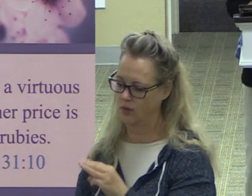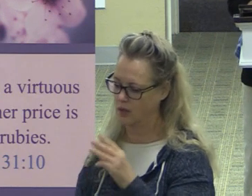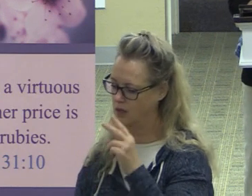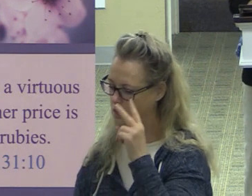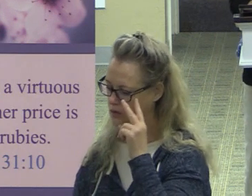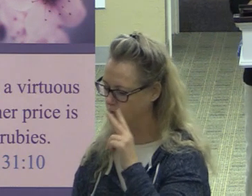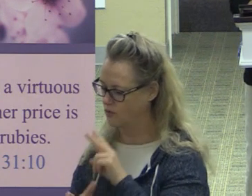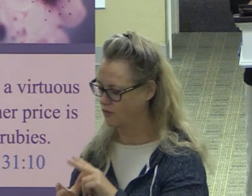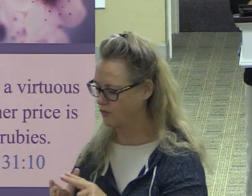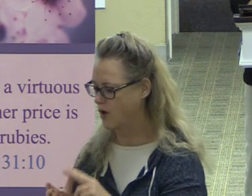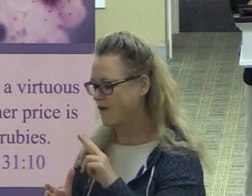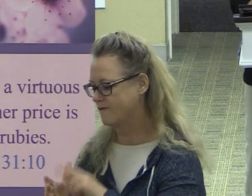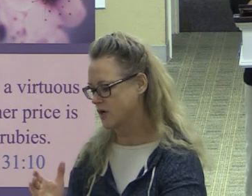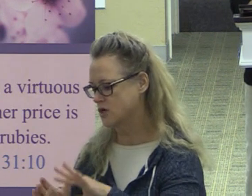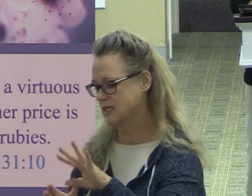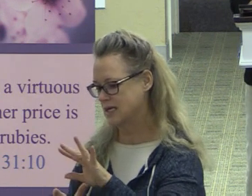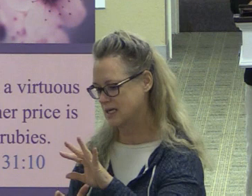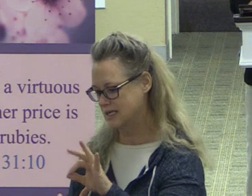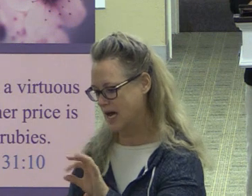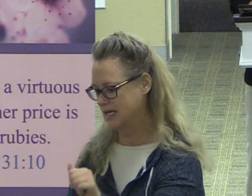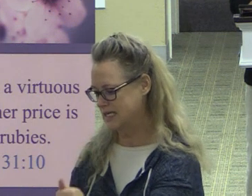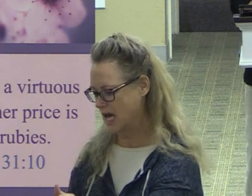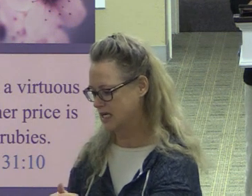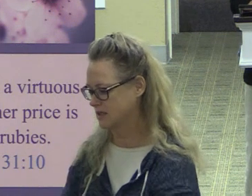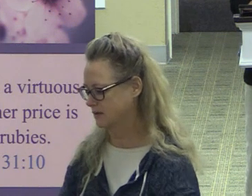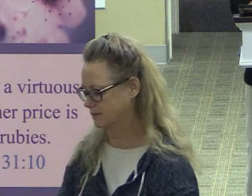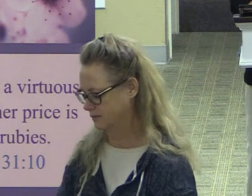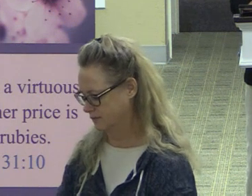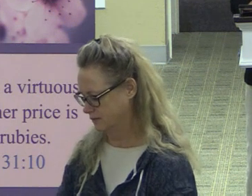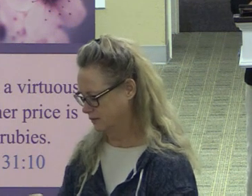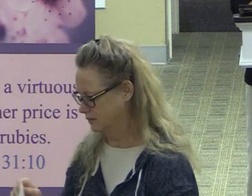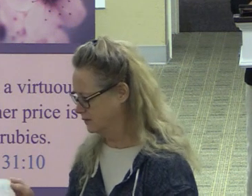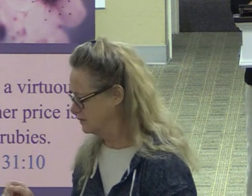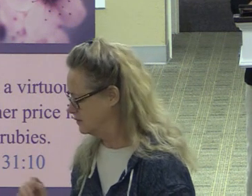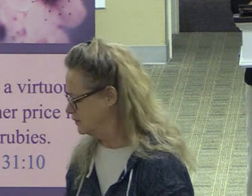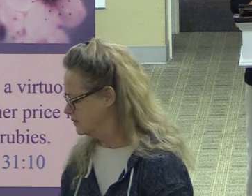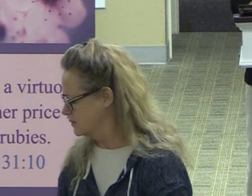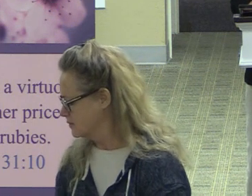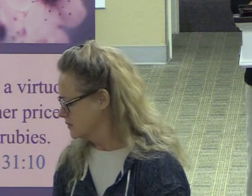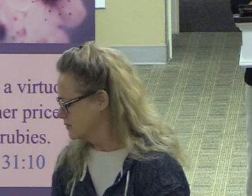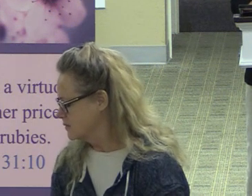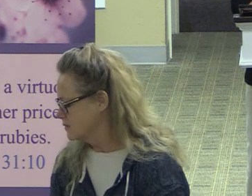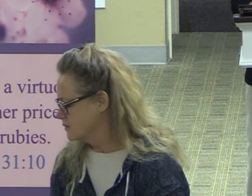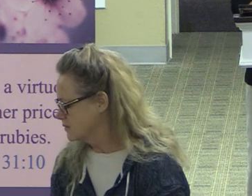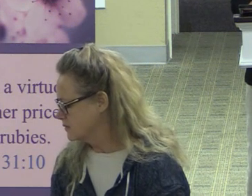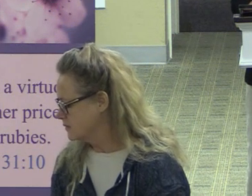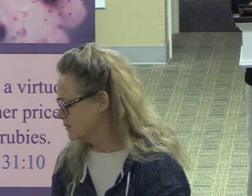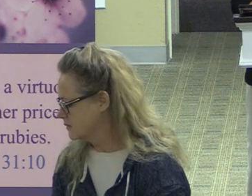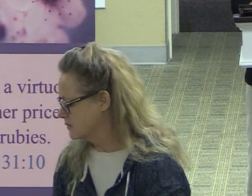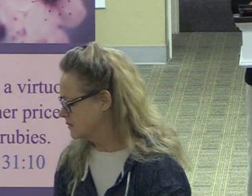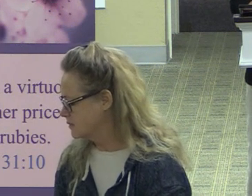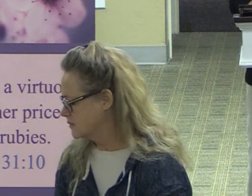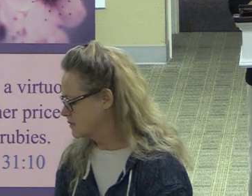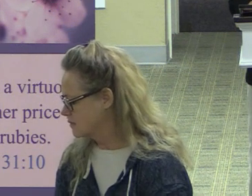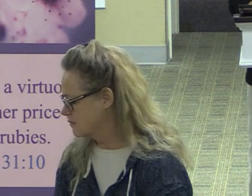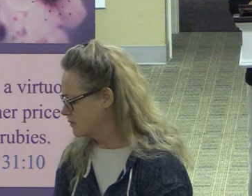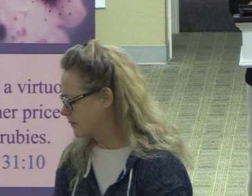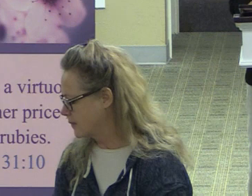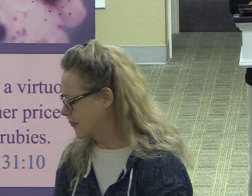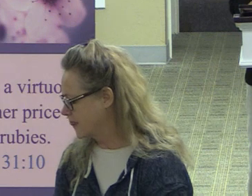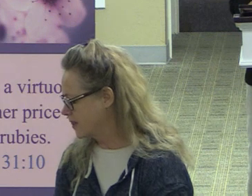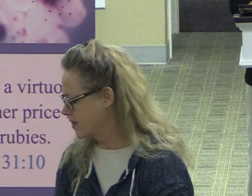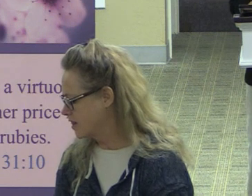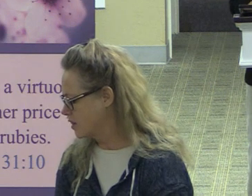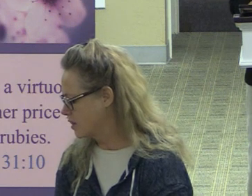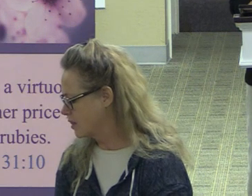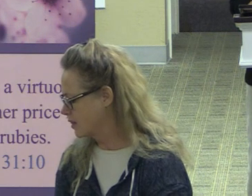9 and 10. I pray for them. I pray not for the world, but for them which thou hast given me, for they are thine, and all mine